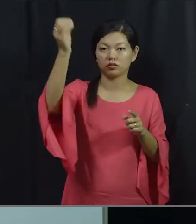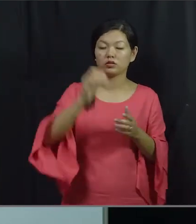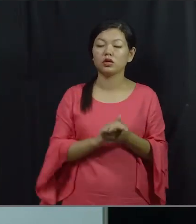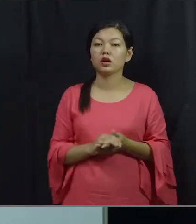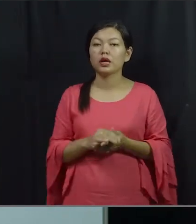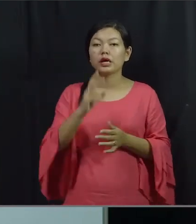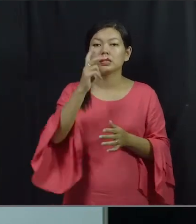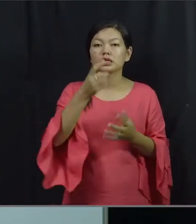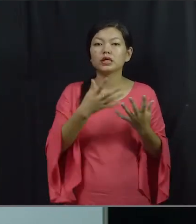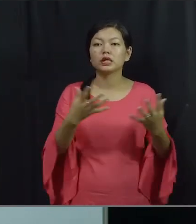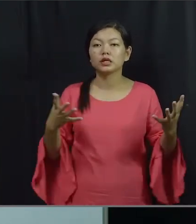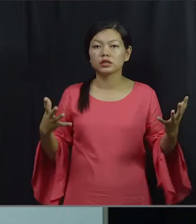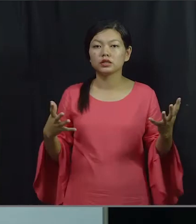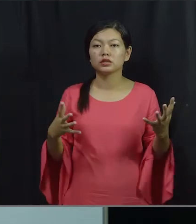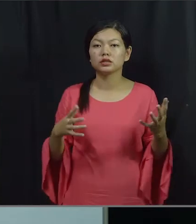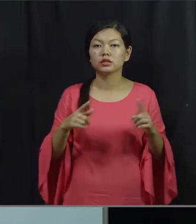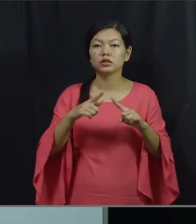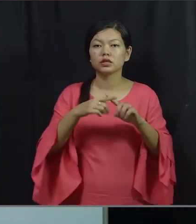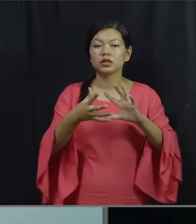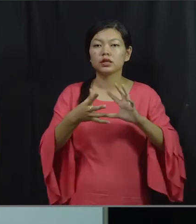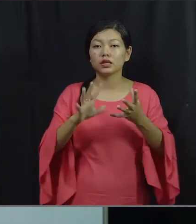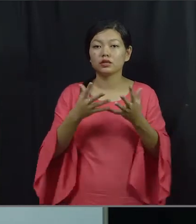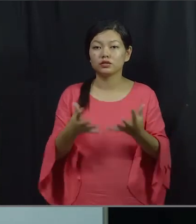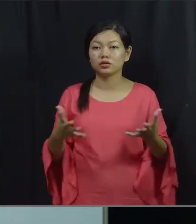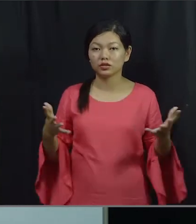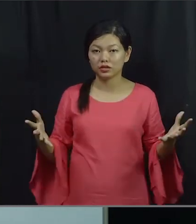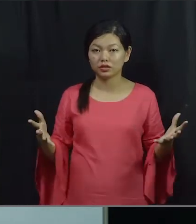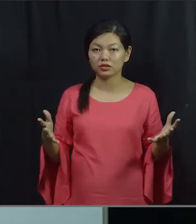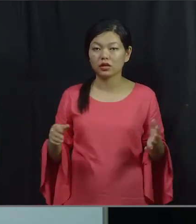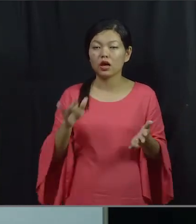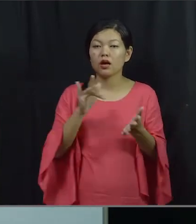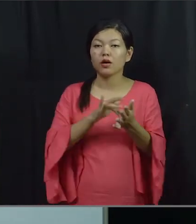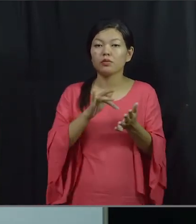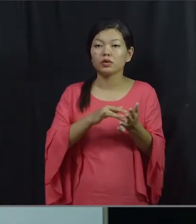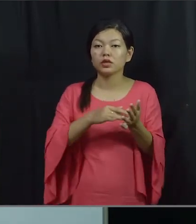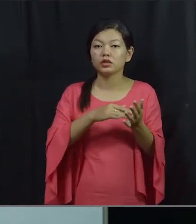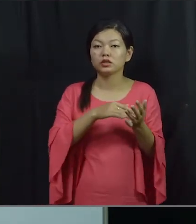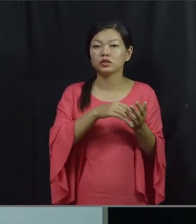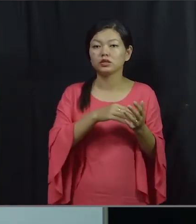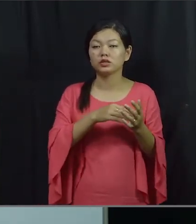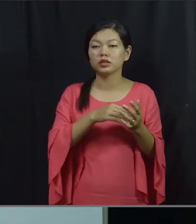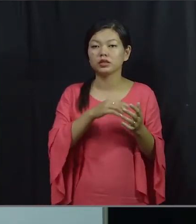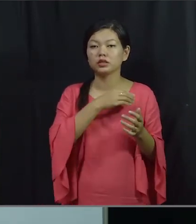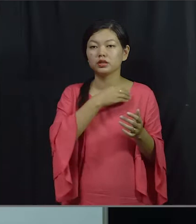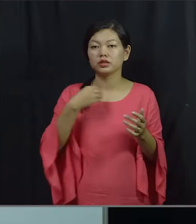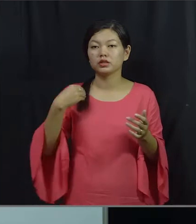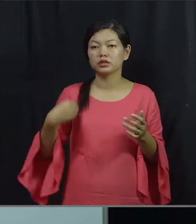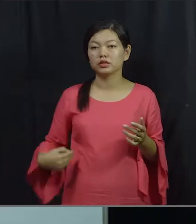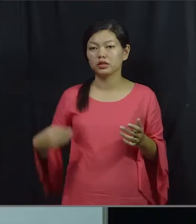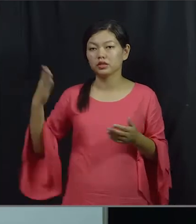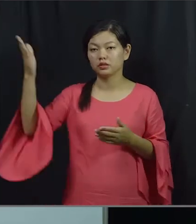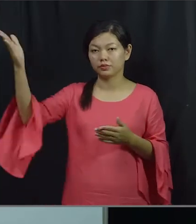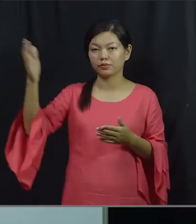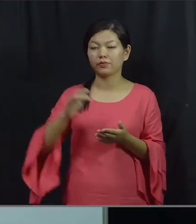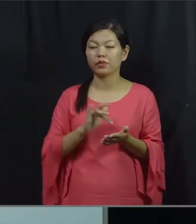electronics from China, okay. So these are some of the items which we import from other country.